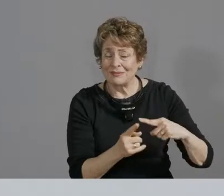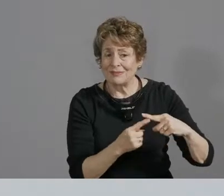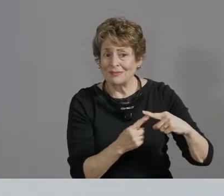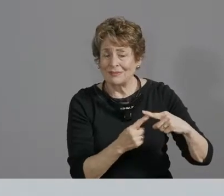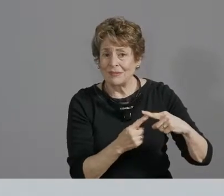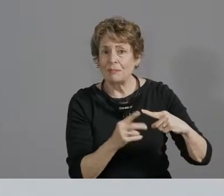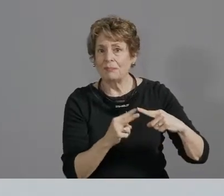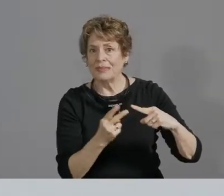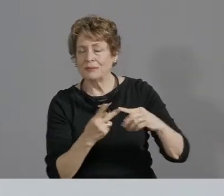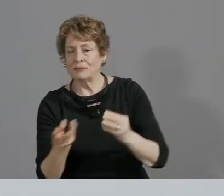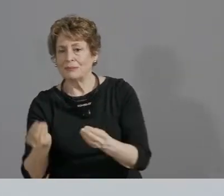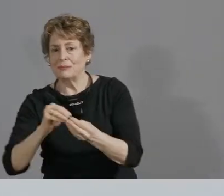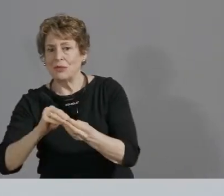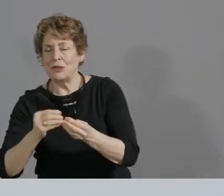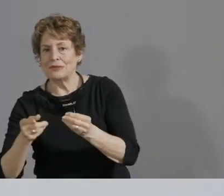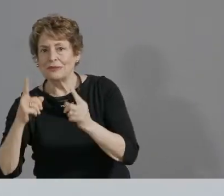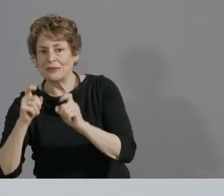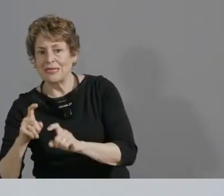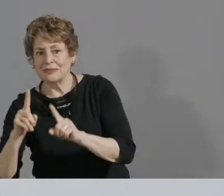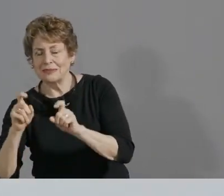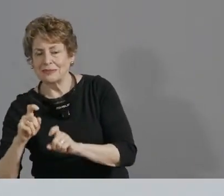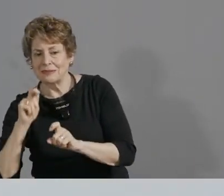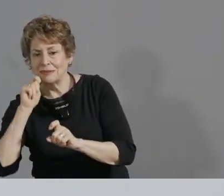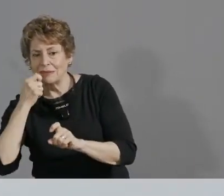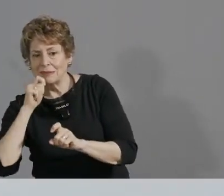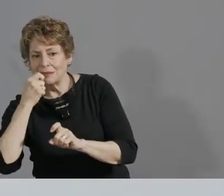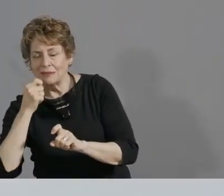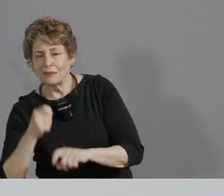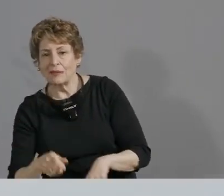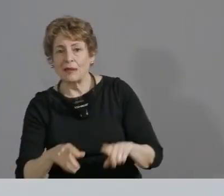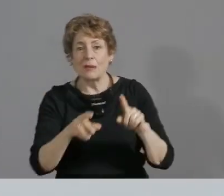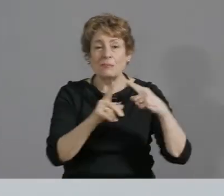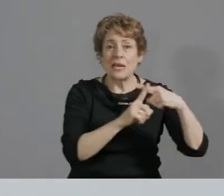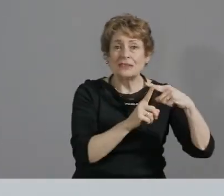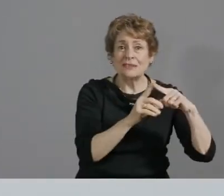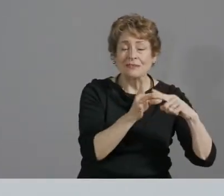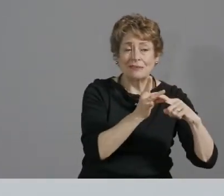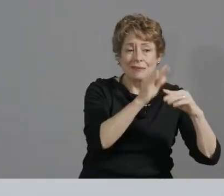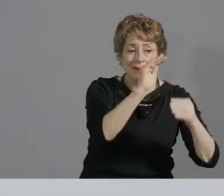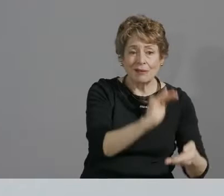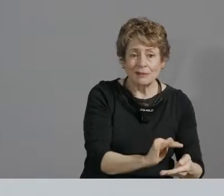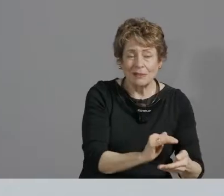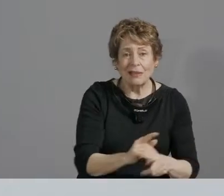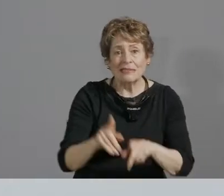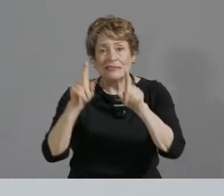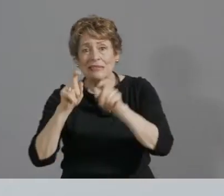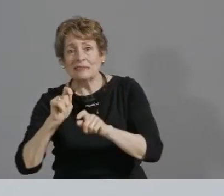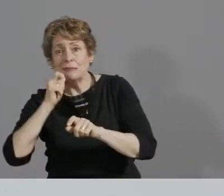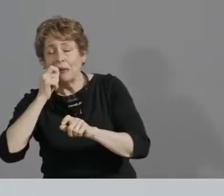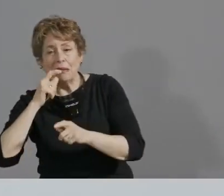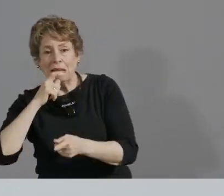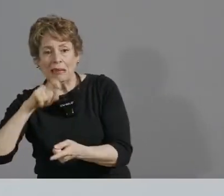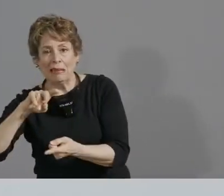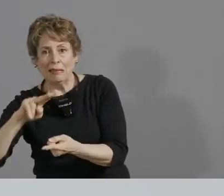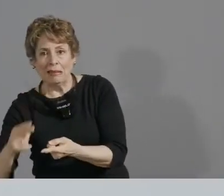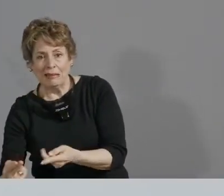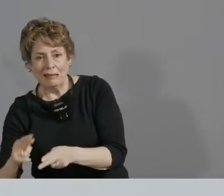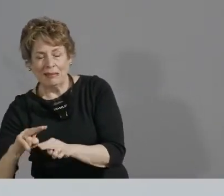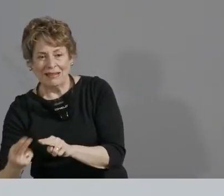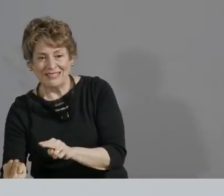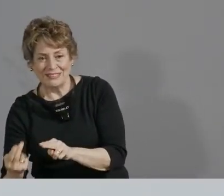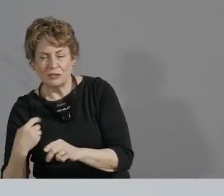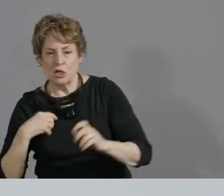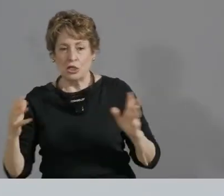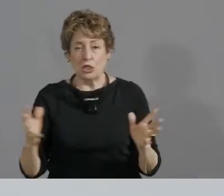especially if you've been out in large groups or attended a function where you didn't have a mask, to go get tested, because we do know